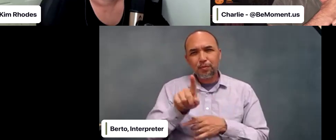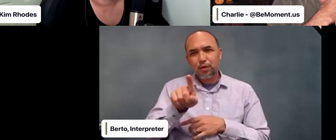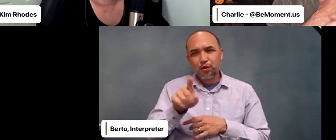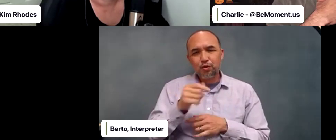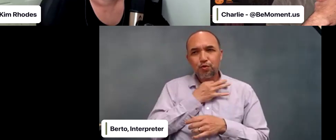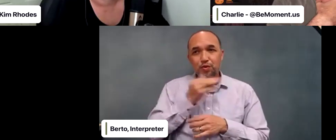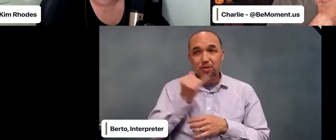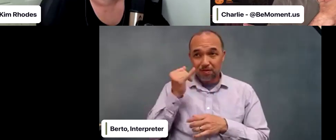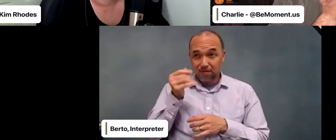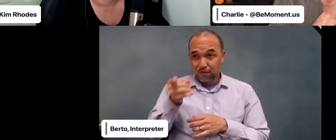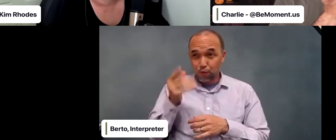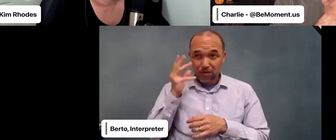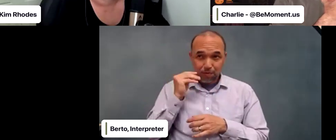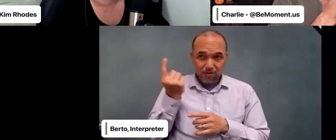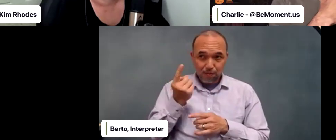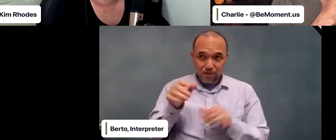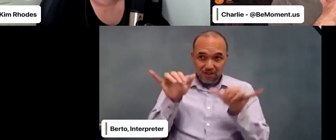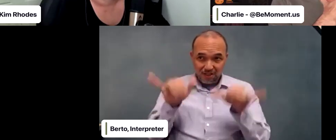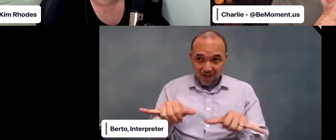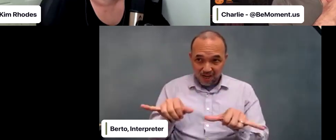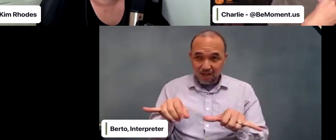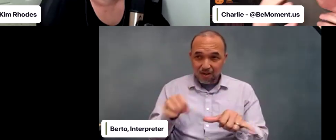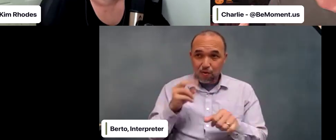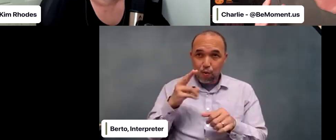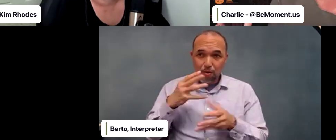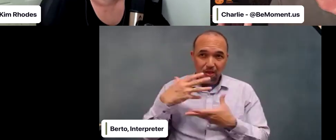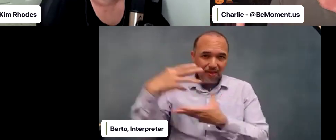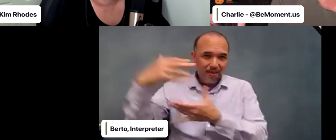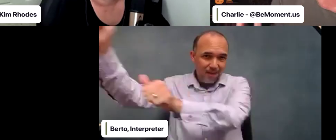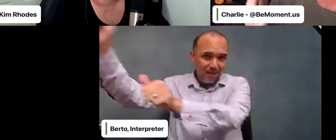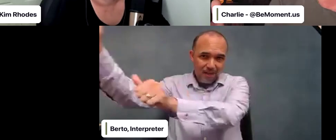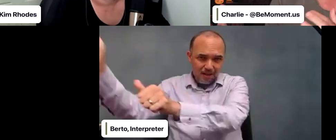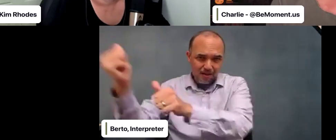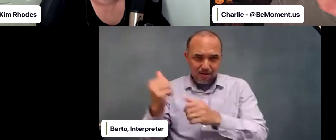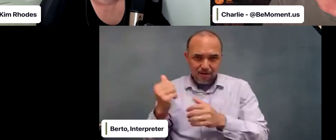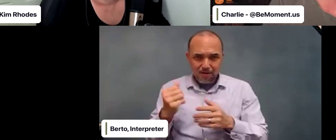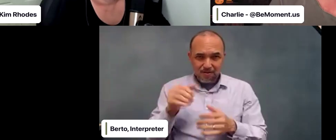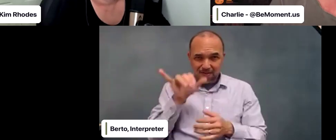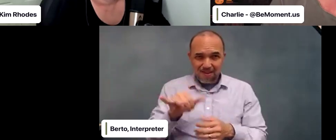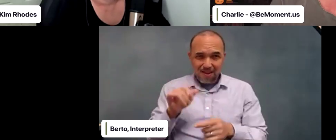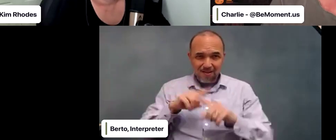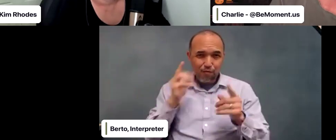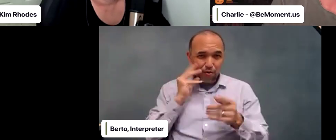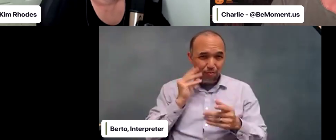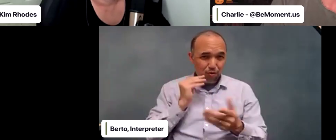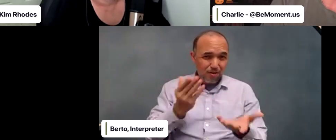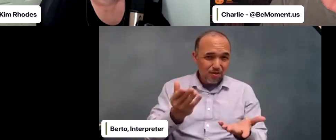sticking around versus it being like them leaving completely? Like, have you ever had a differential experience between each one of those